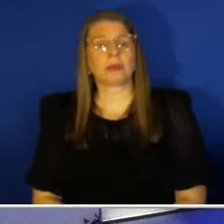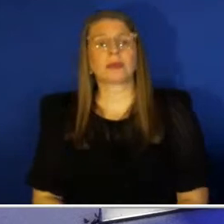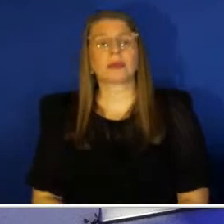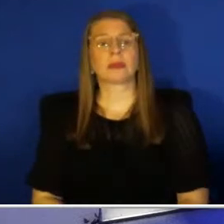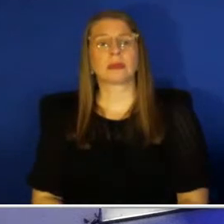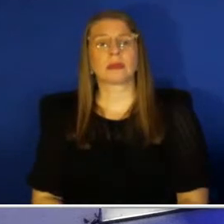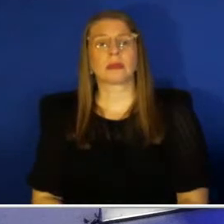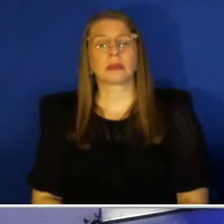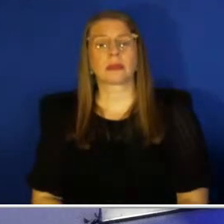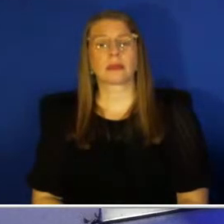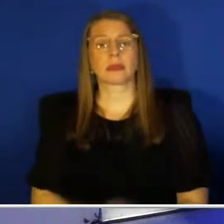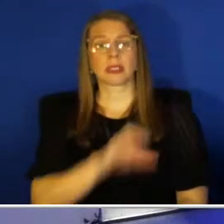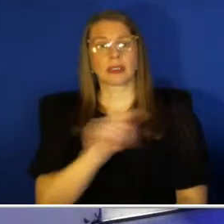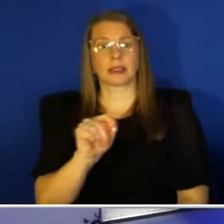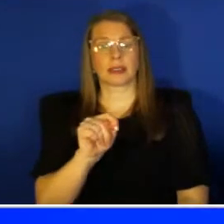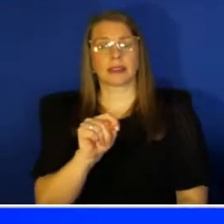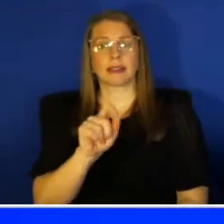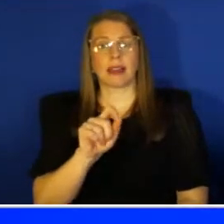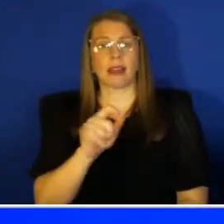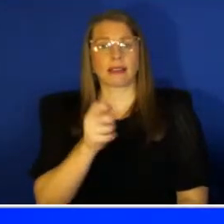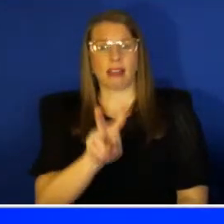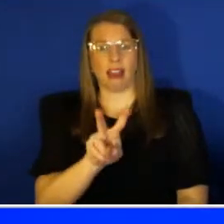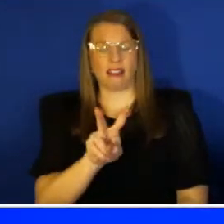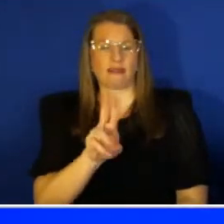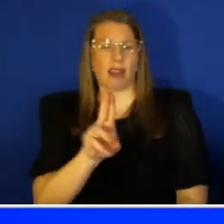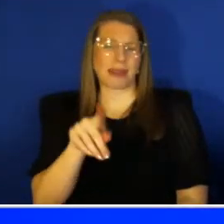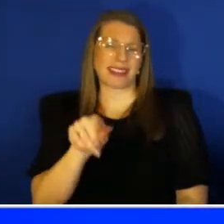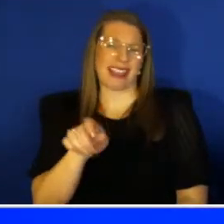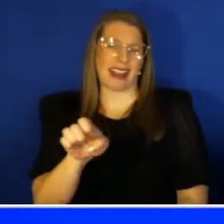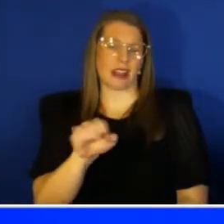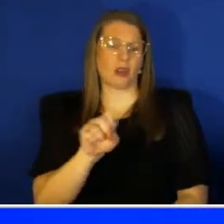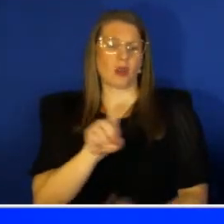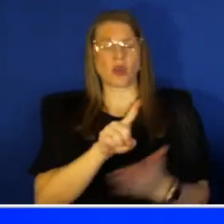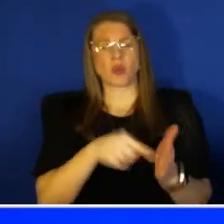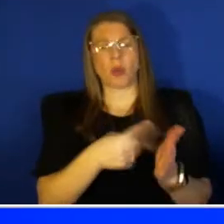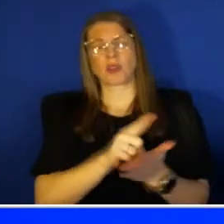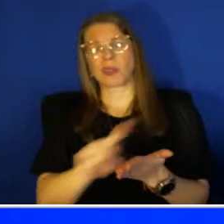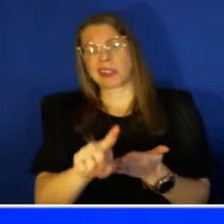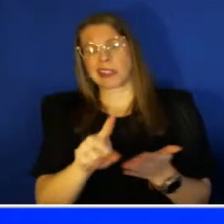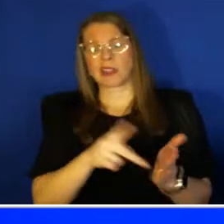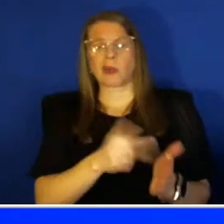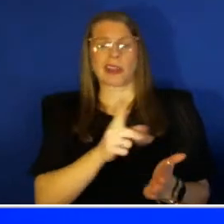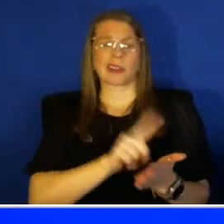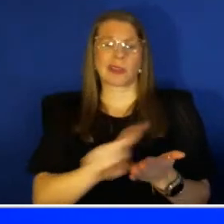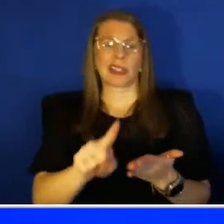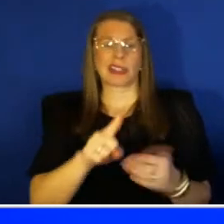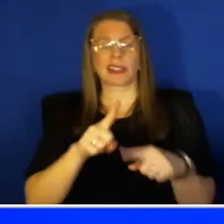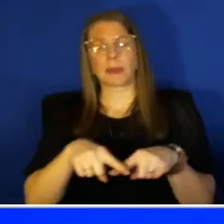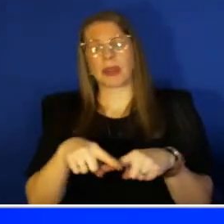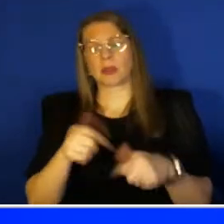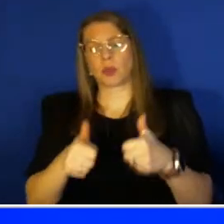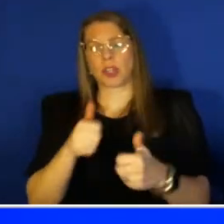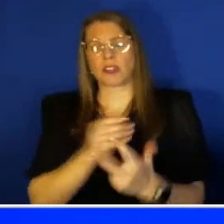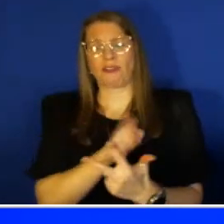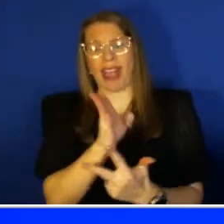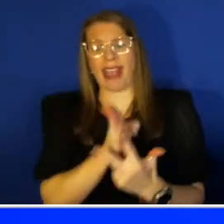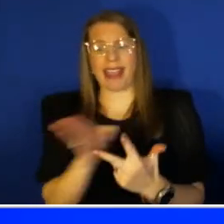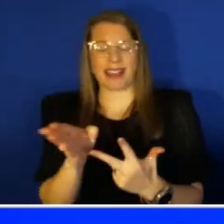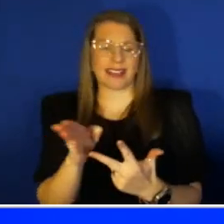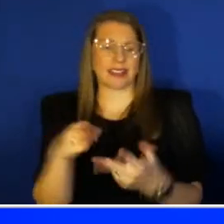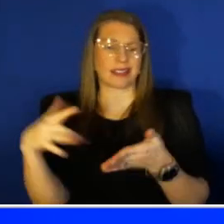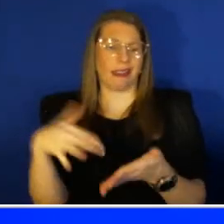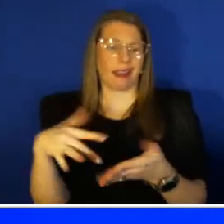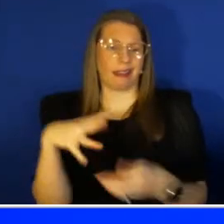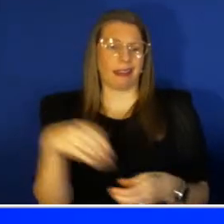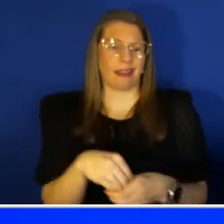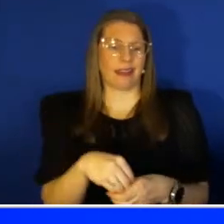gets updated once a week or twice a week, depending upon what phase of the study it is in, like